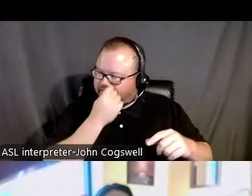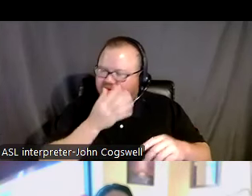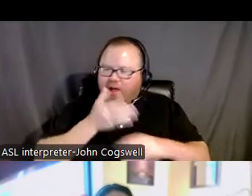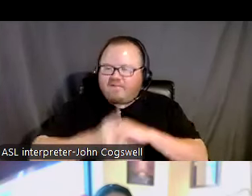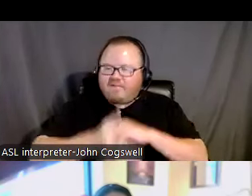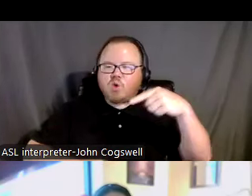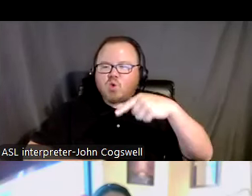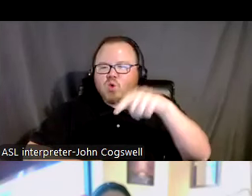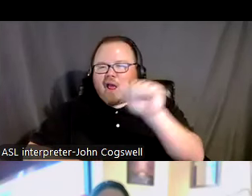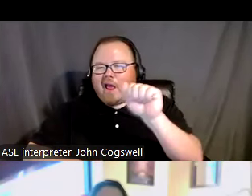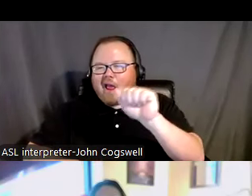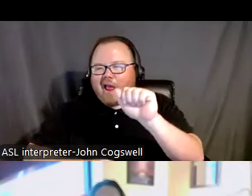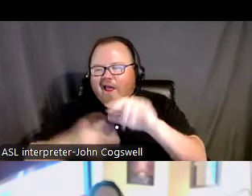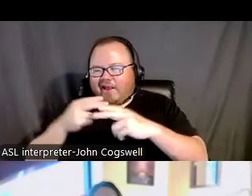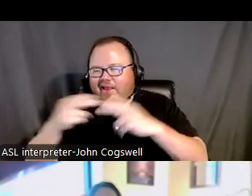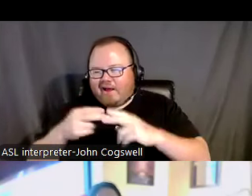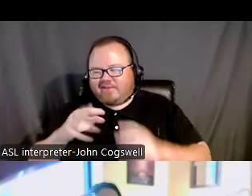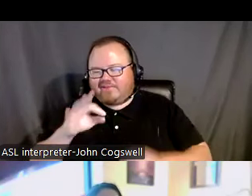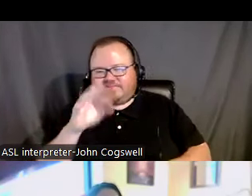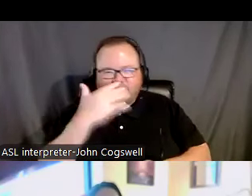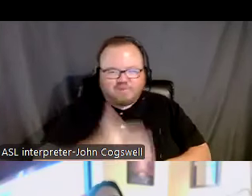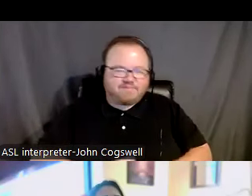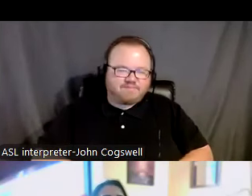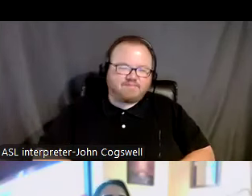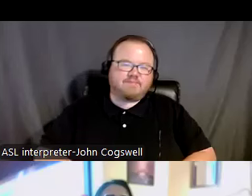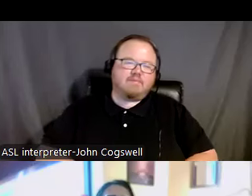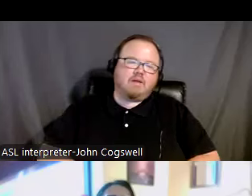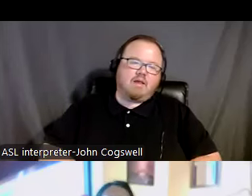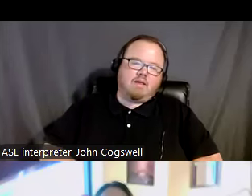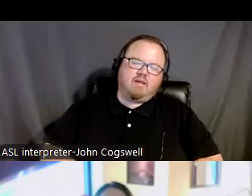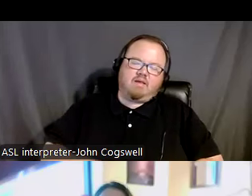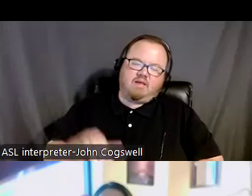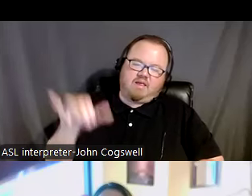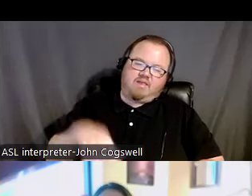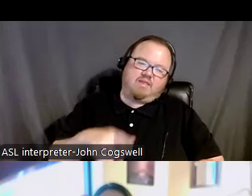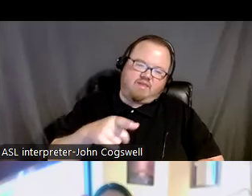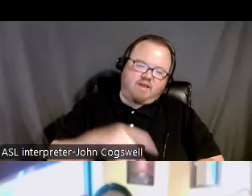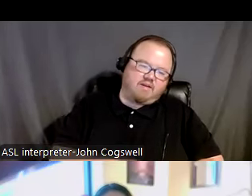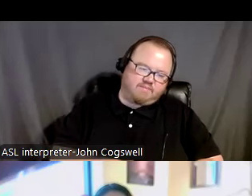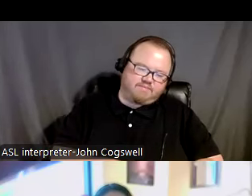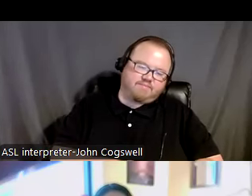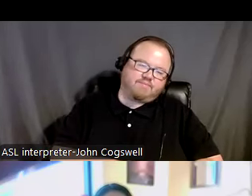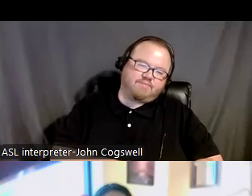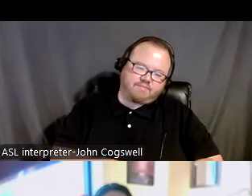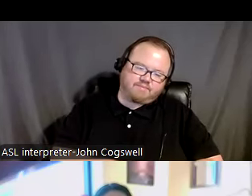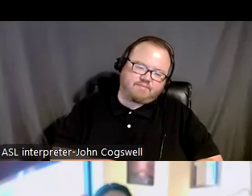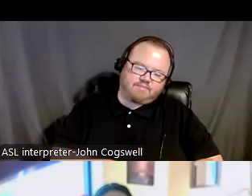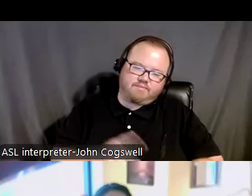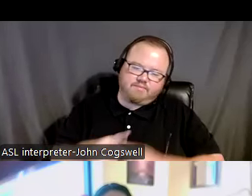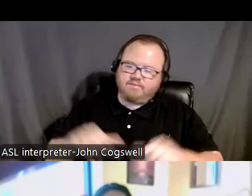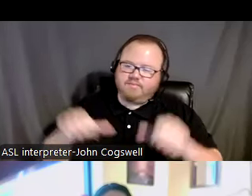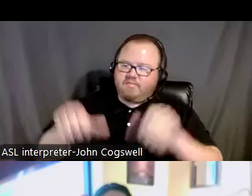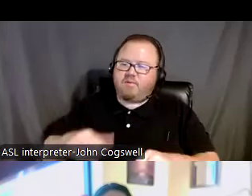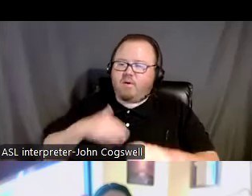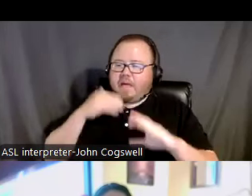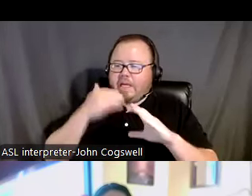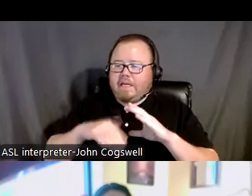Okay. That's that. The one asterisk I'll share when posting my email